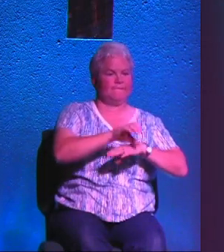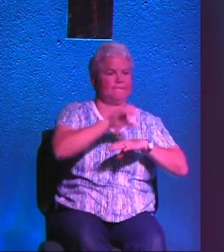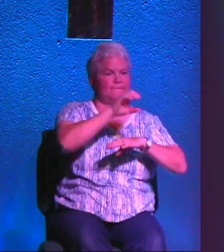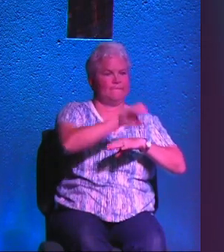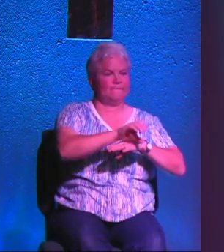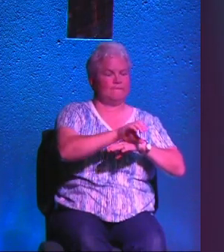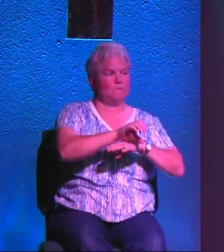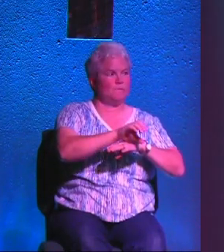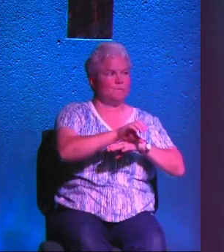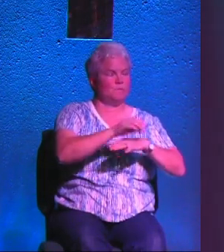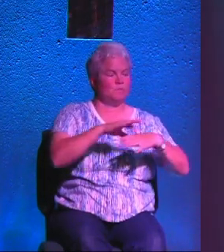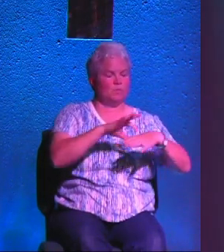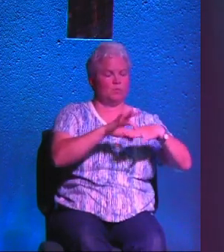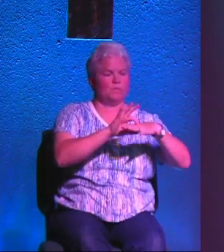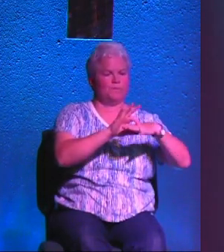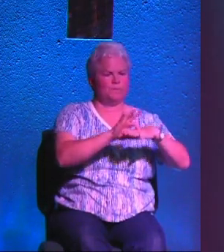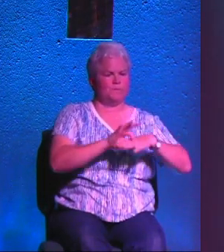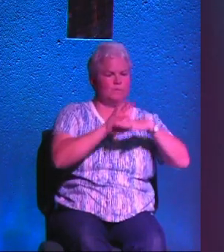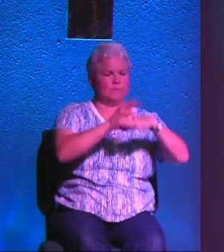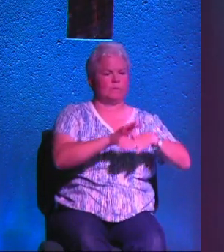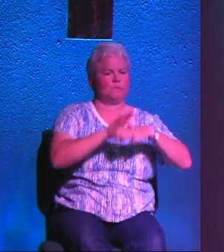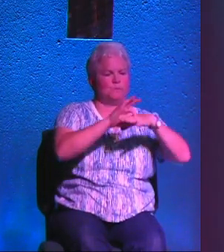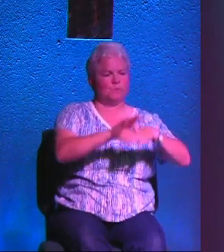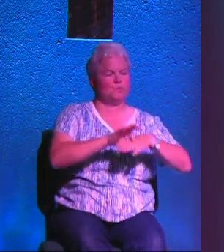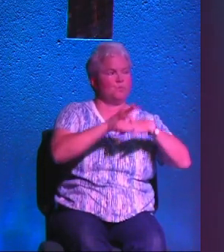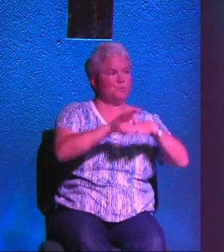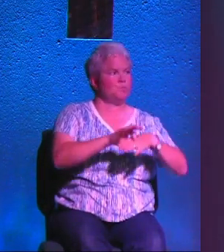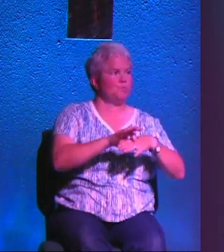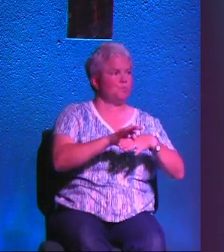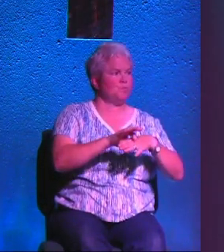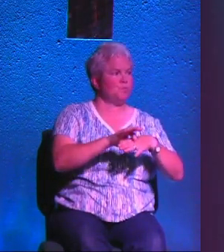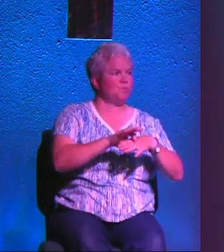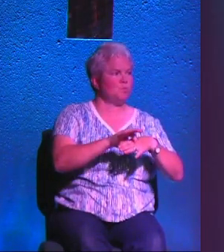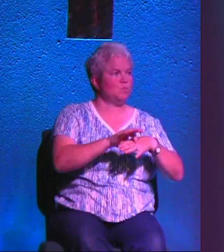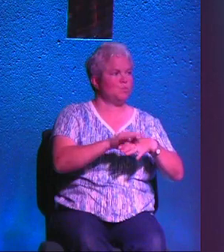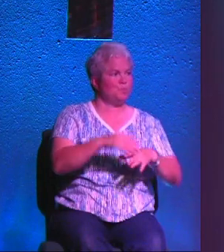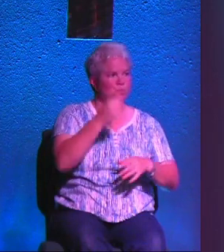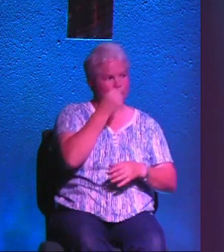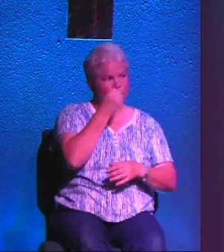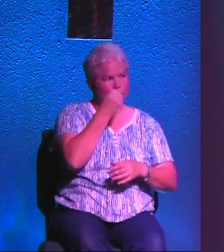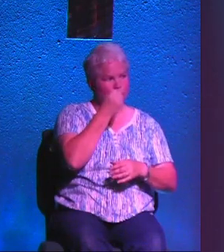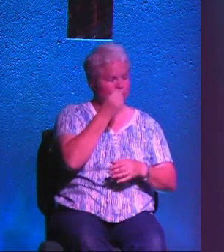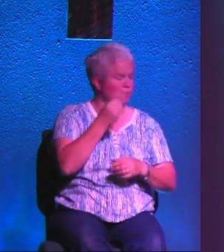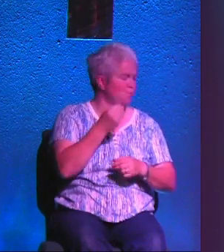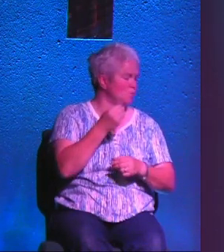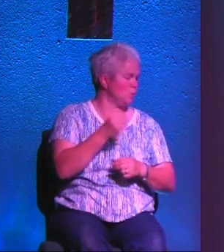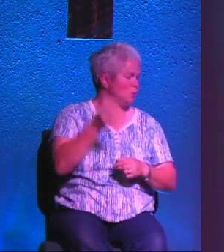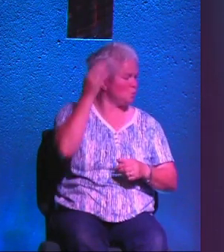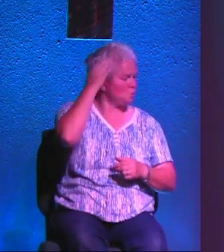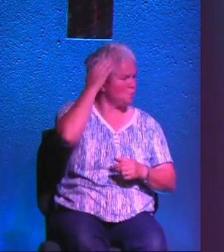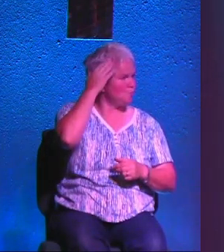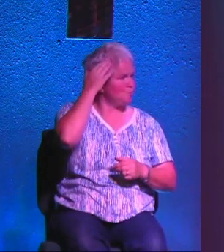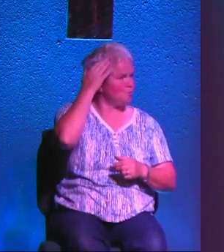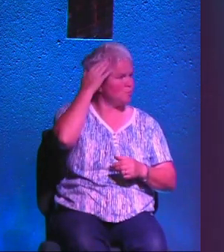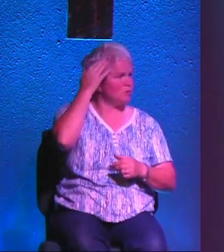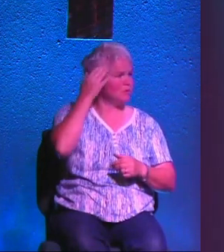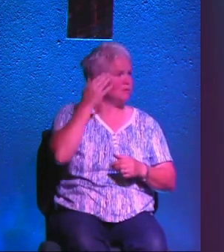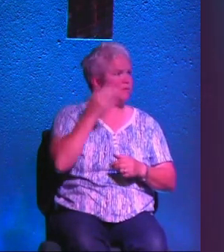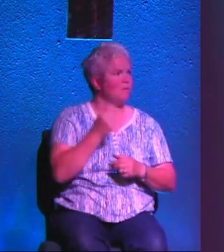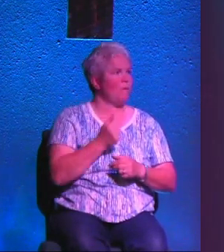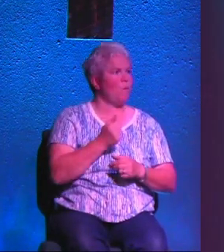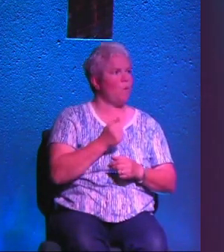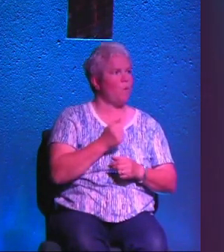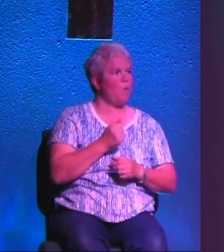factor in their life. I understand all of that. I have a degree in human nutrition and dietetics. I know that. But we're